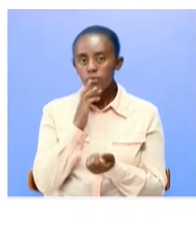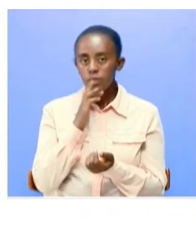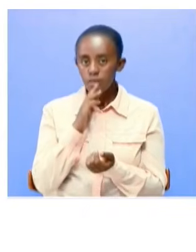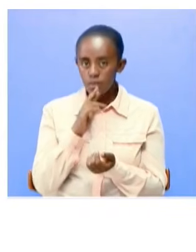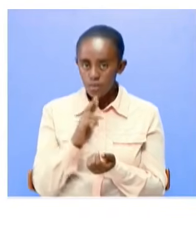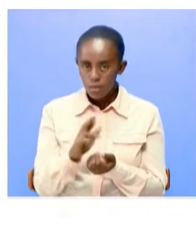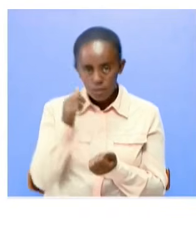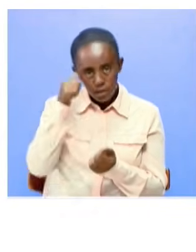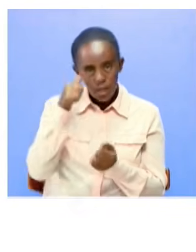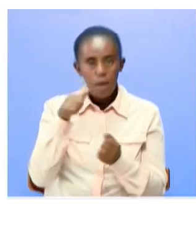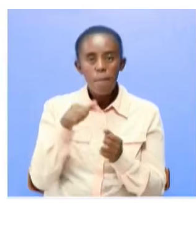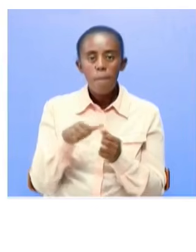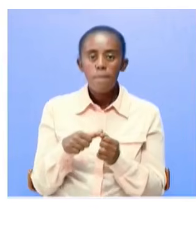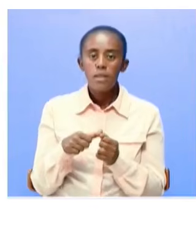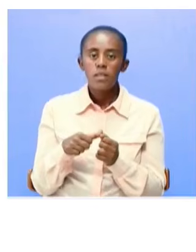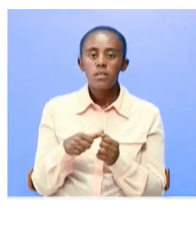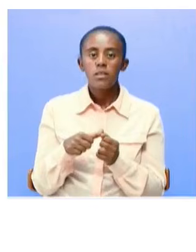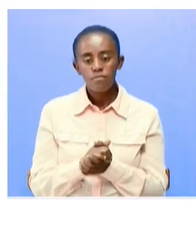remembered.